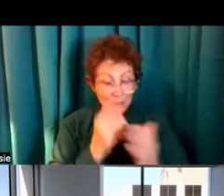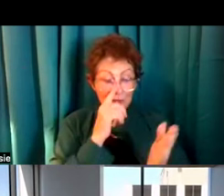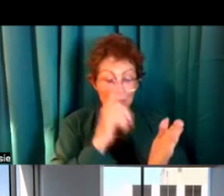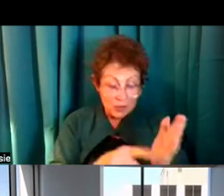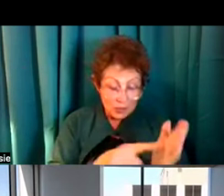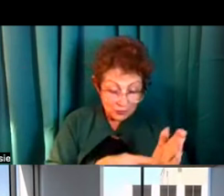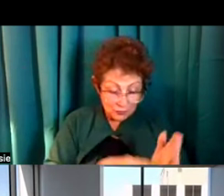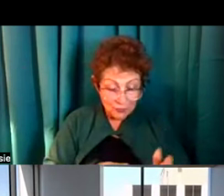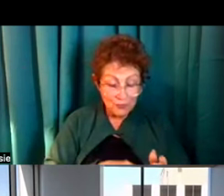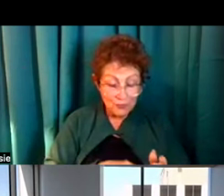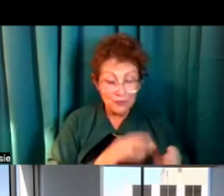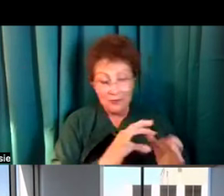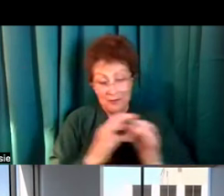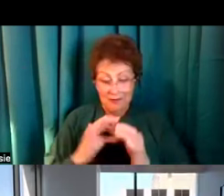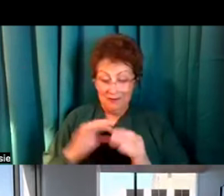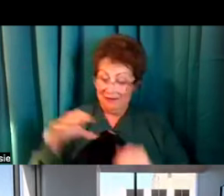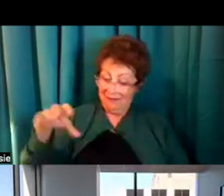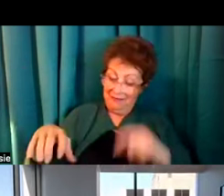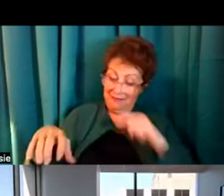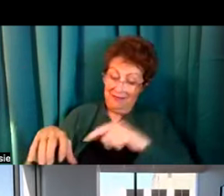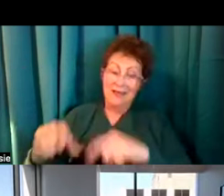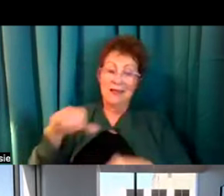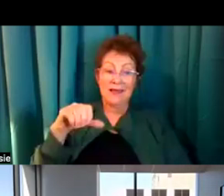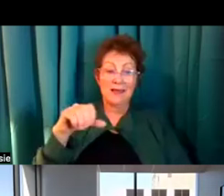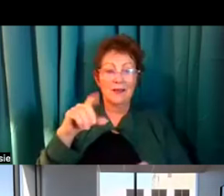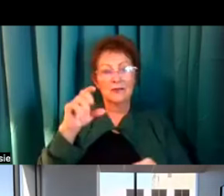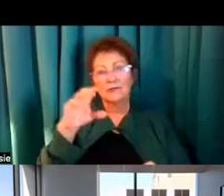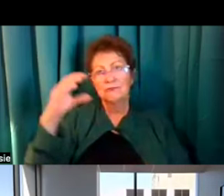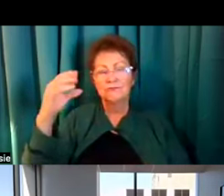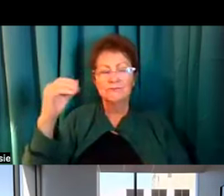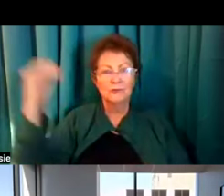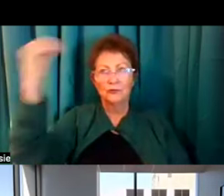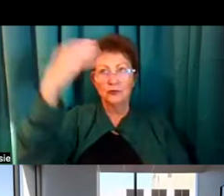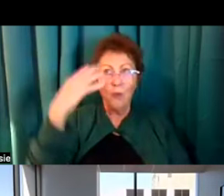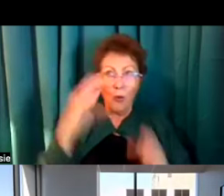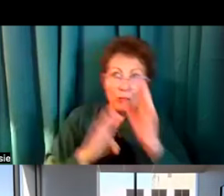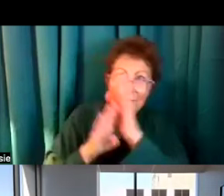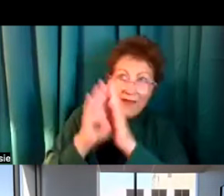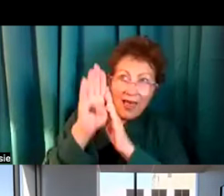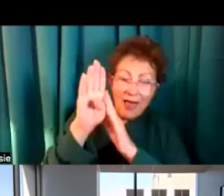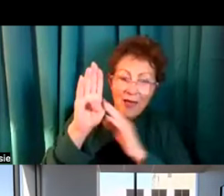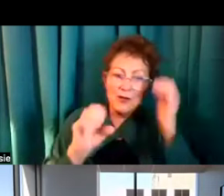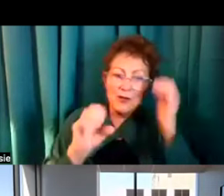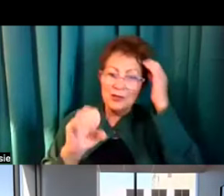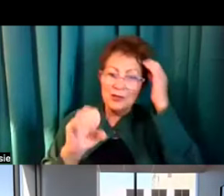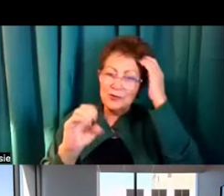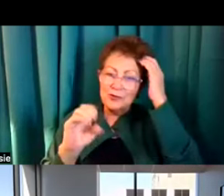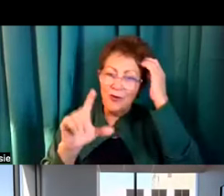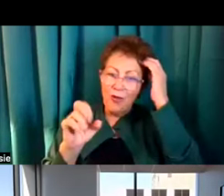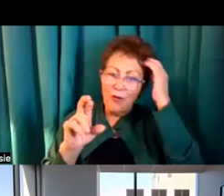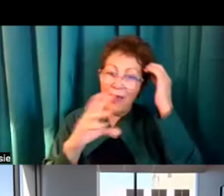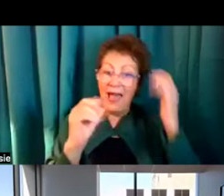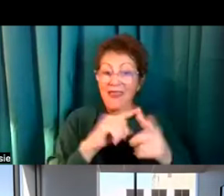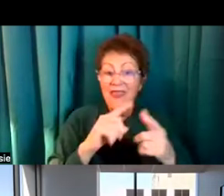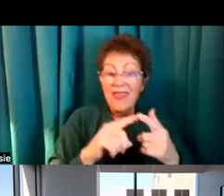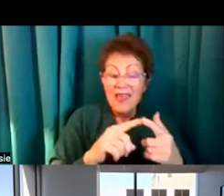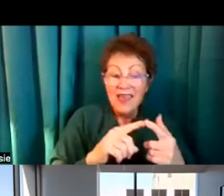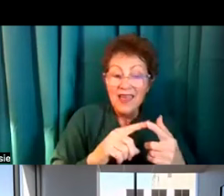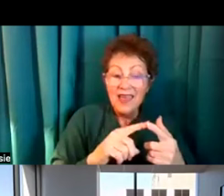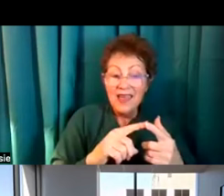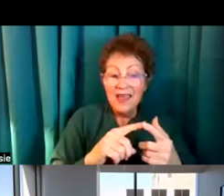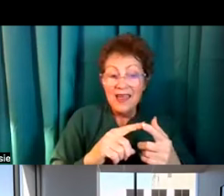that are relevant to a solar developer or something like that, and then makes